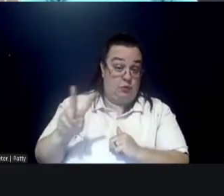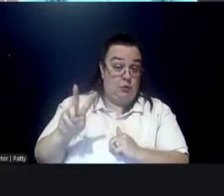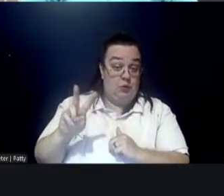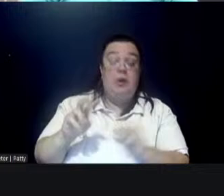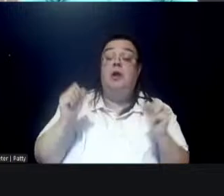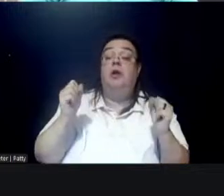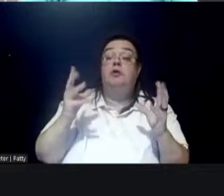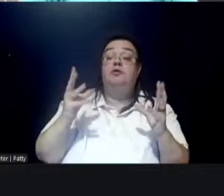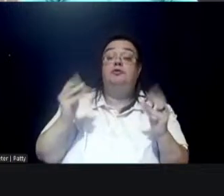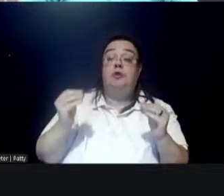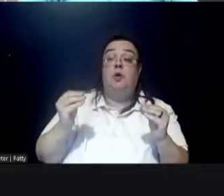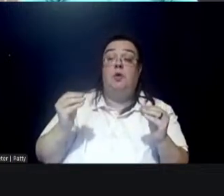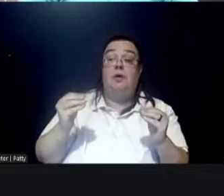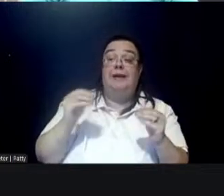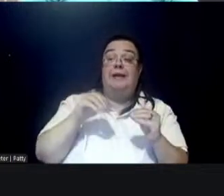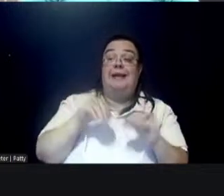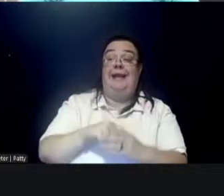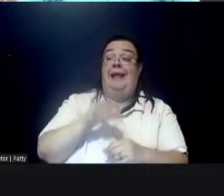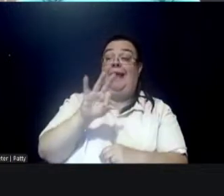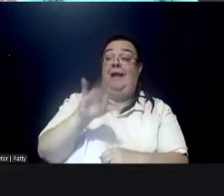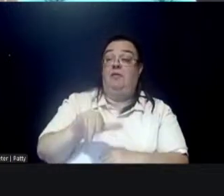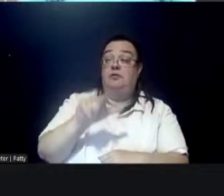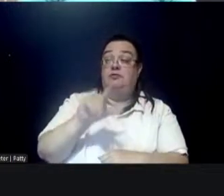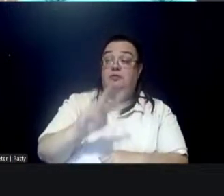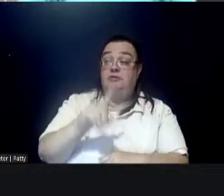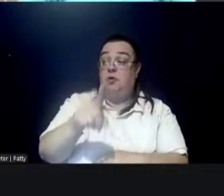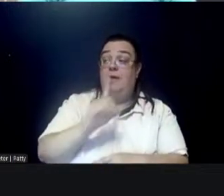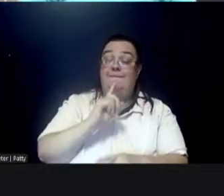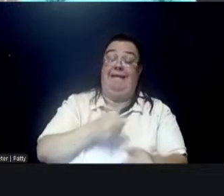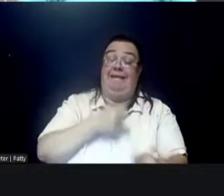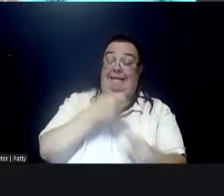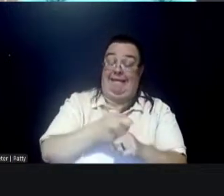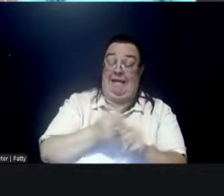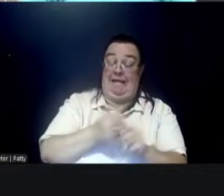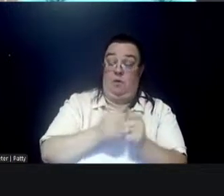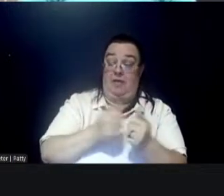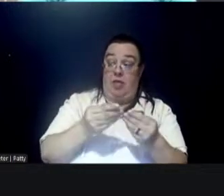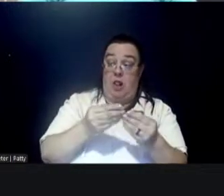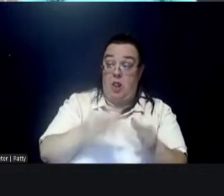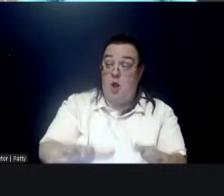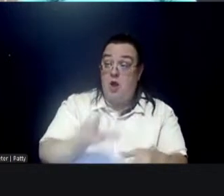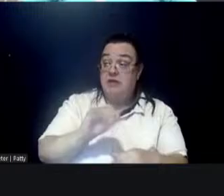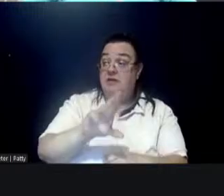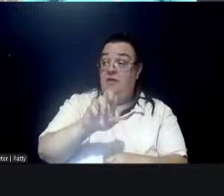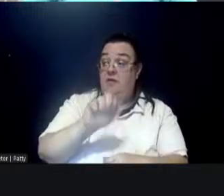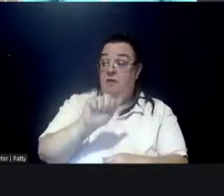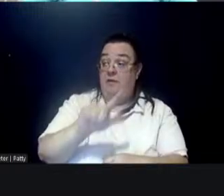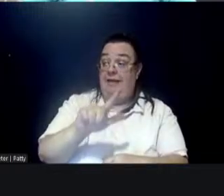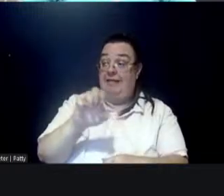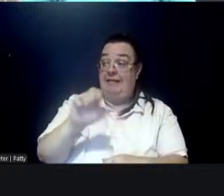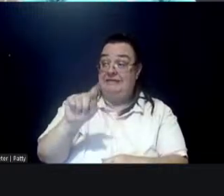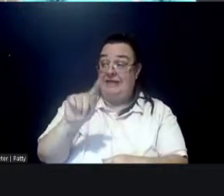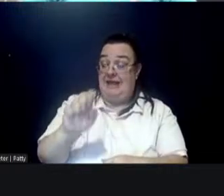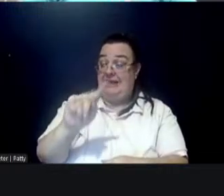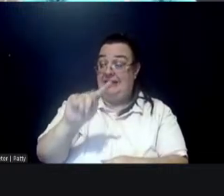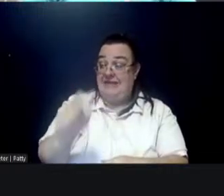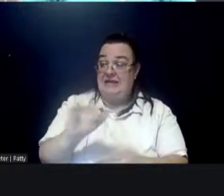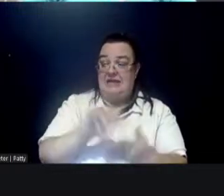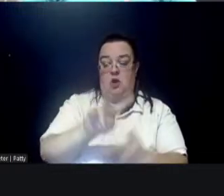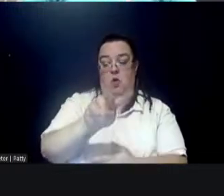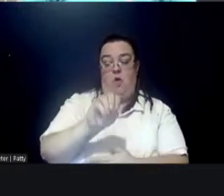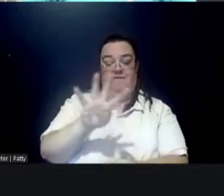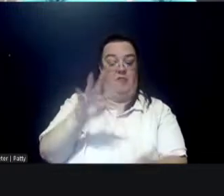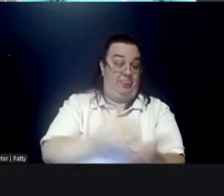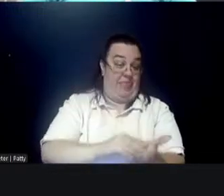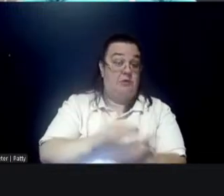So in FY 26, you're getting hit with a loss of real estate taxes of